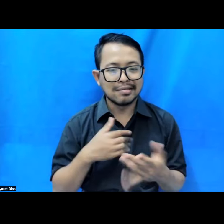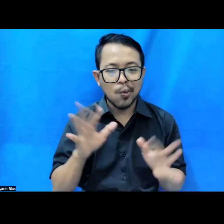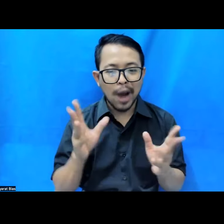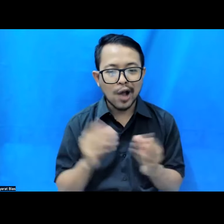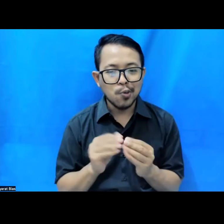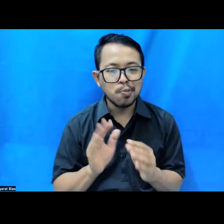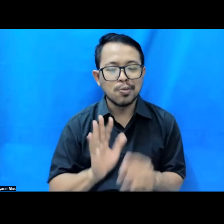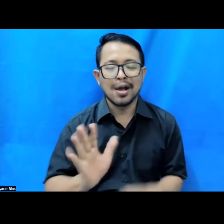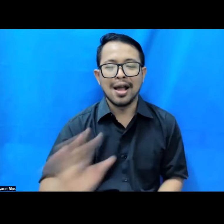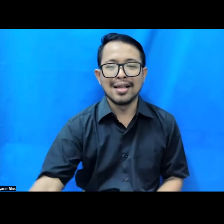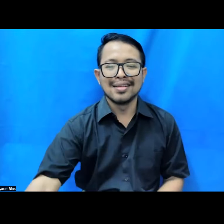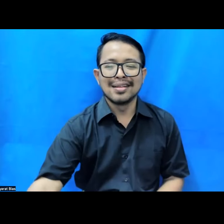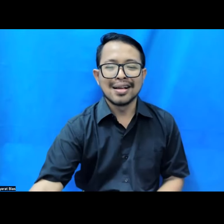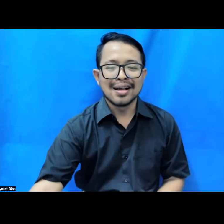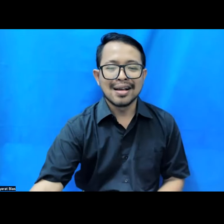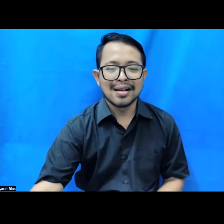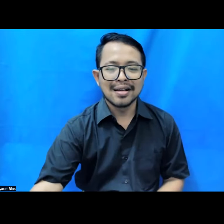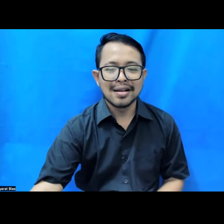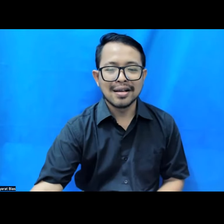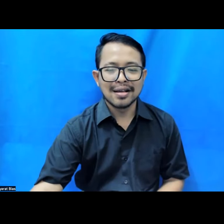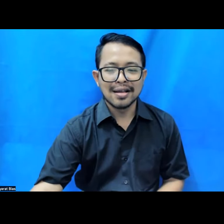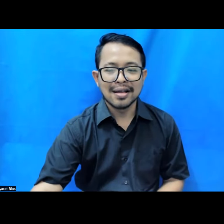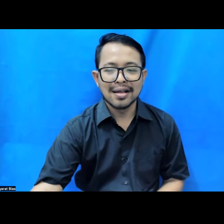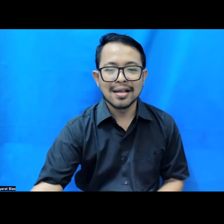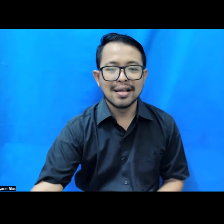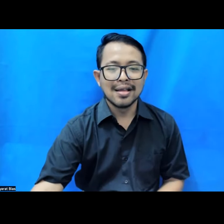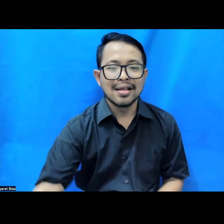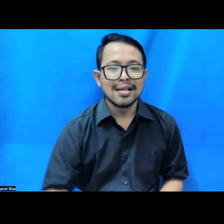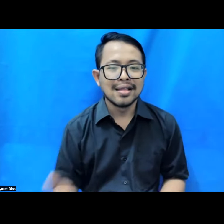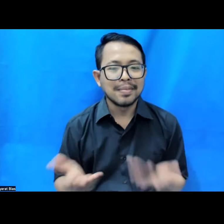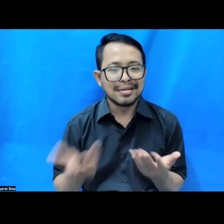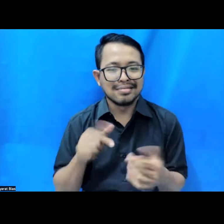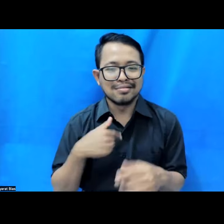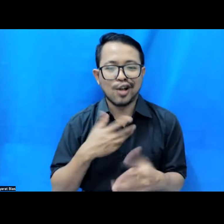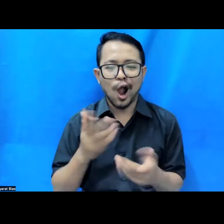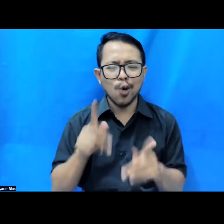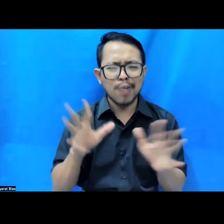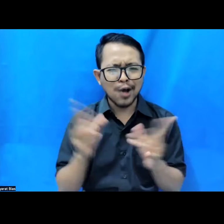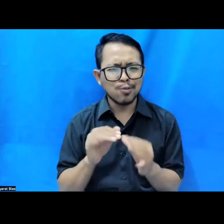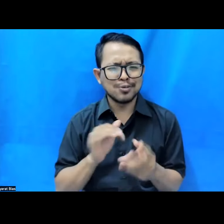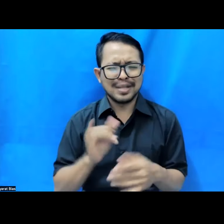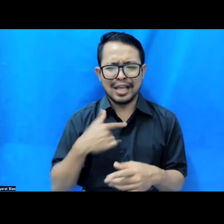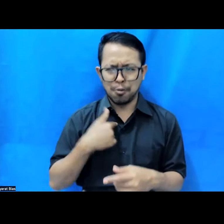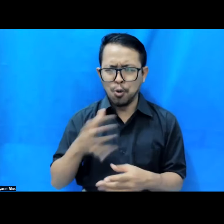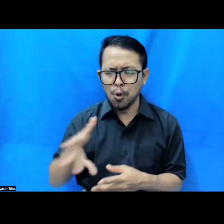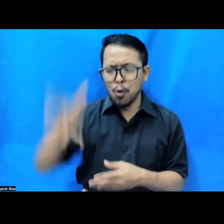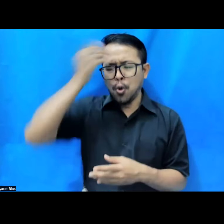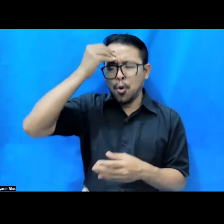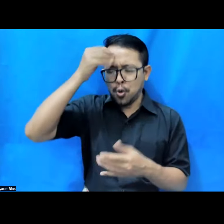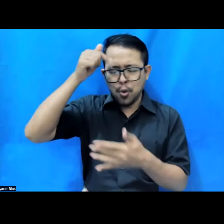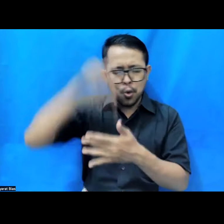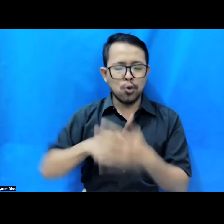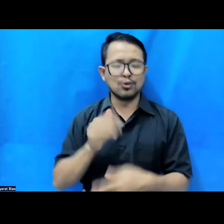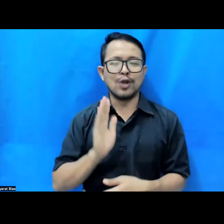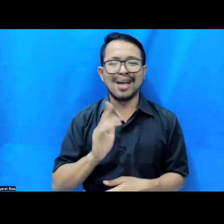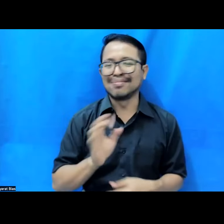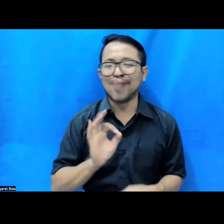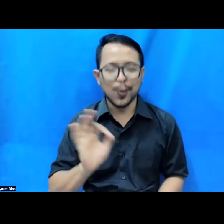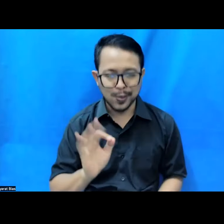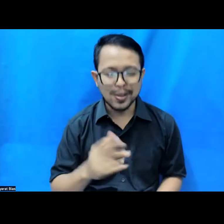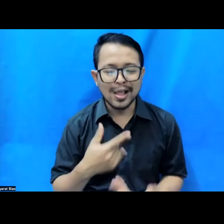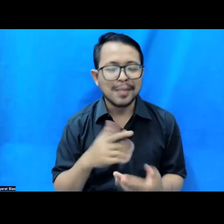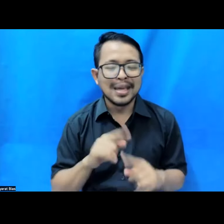summarizing. I mean, if I summarize this, it's like I'm able to capture all of the essence of today's this afternoon's